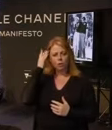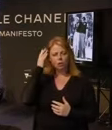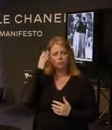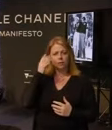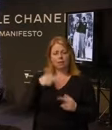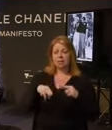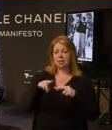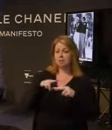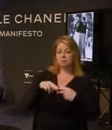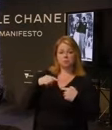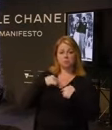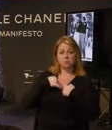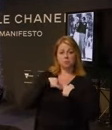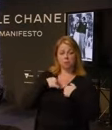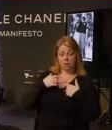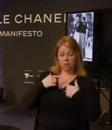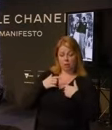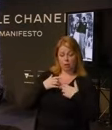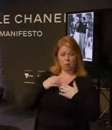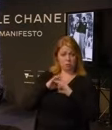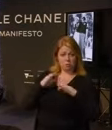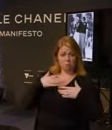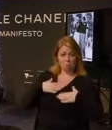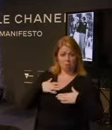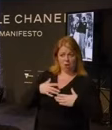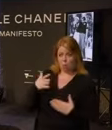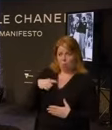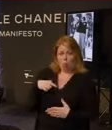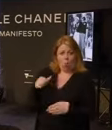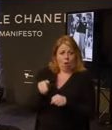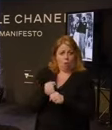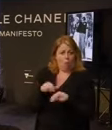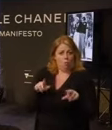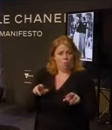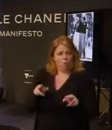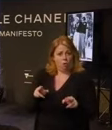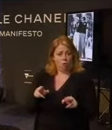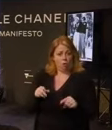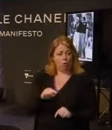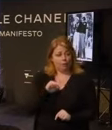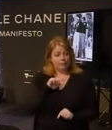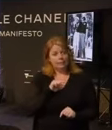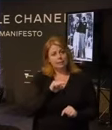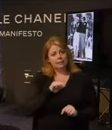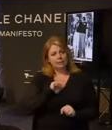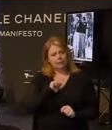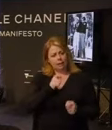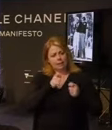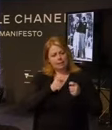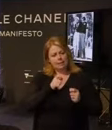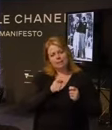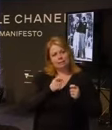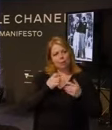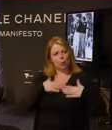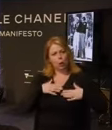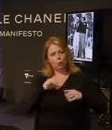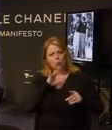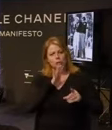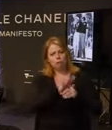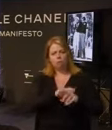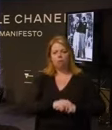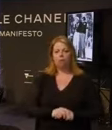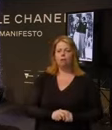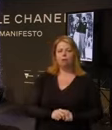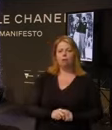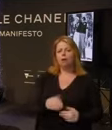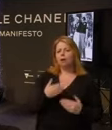wear, then she wouldn't be making it. It was that sort of, she was almost her own test case for these clothes. And here you have a beautiful